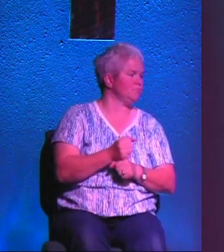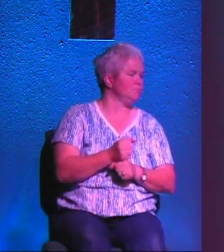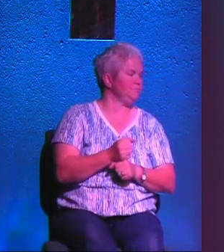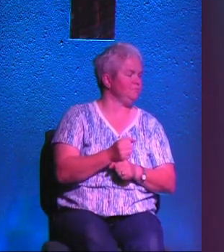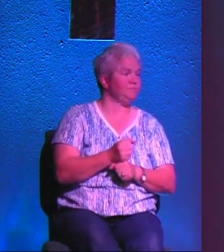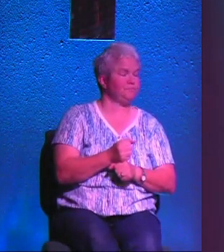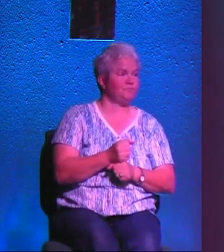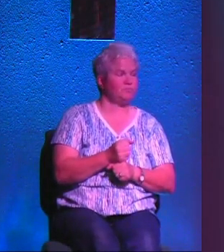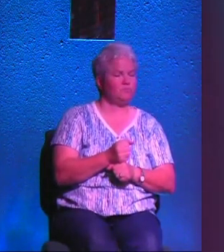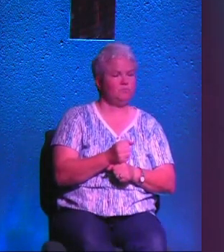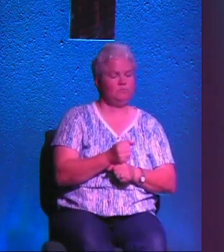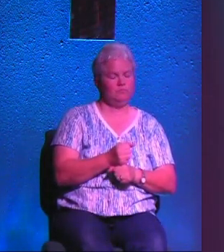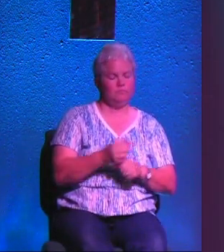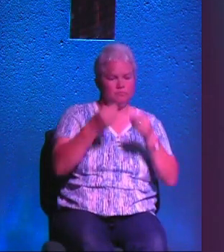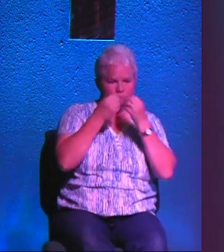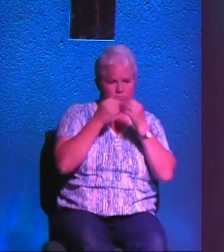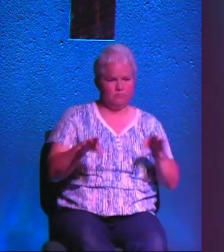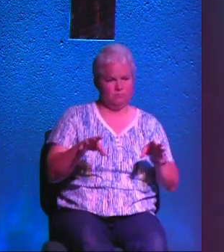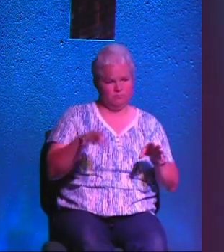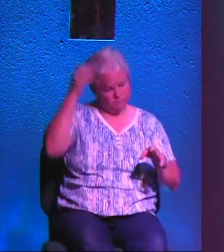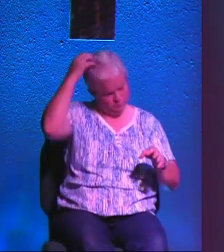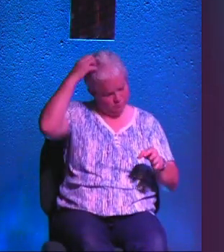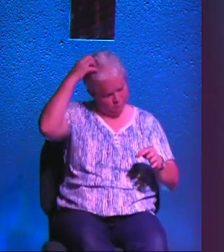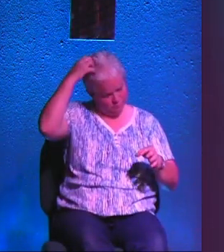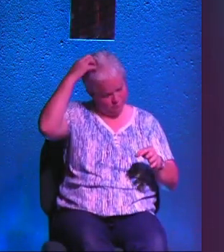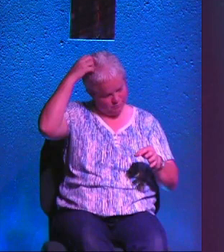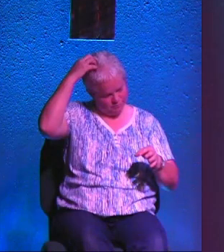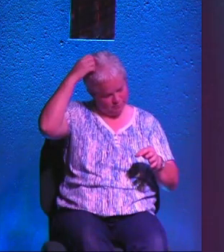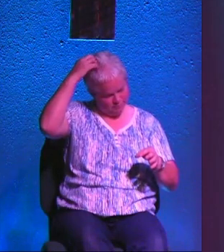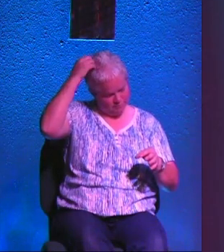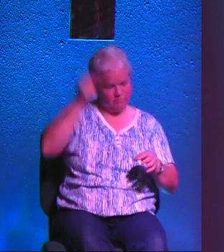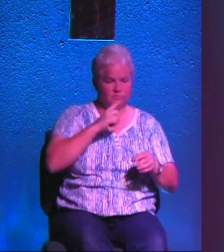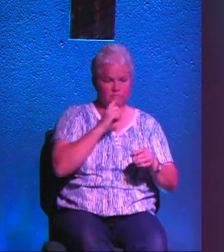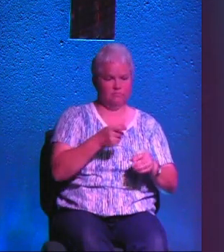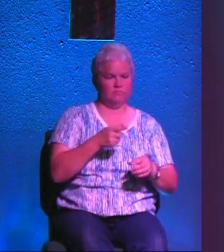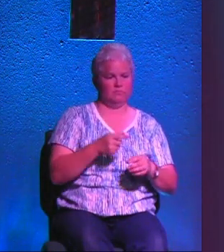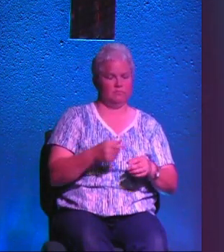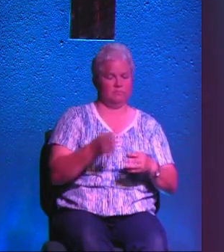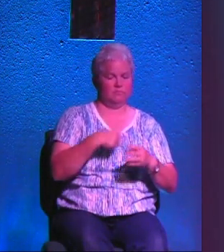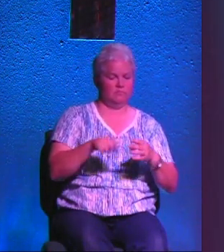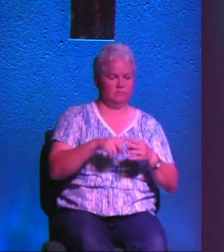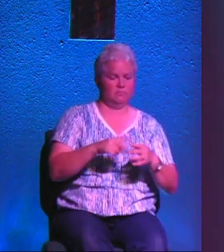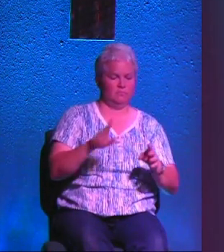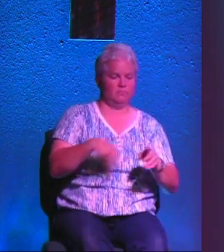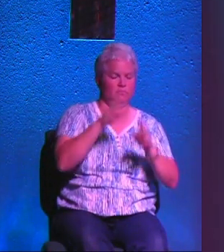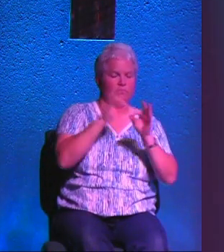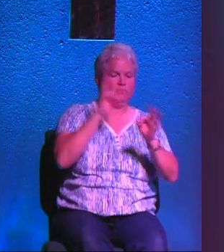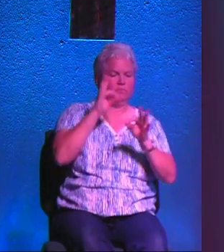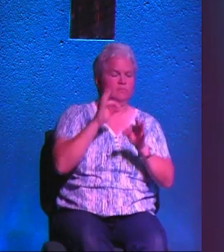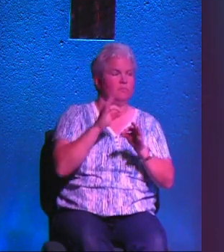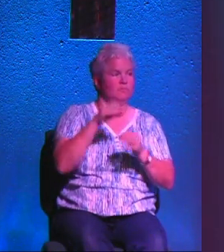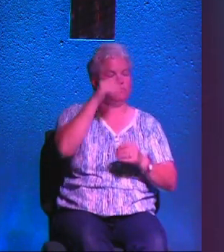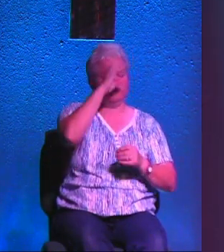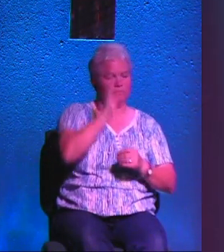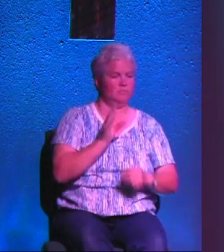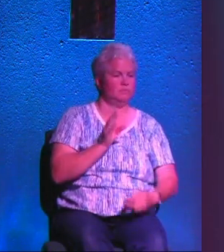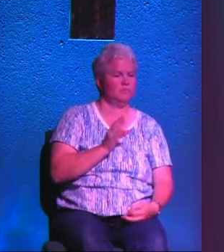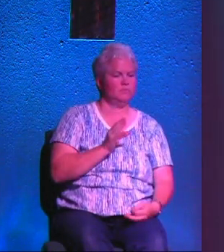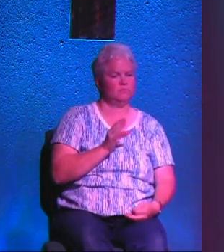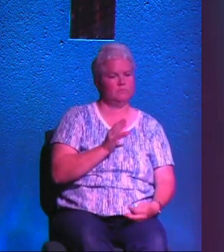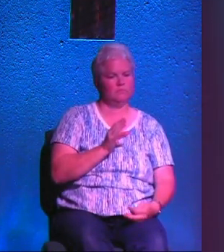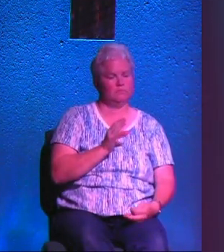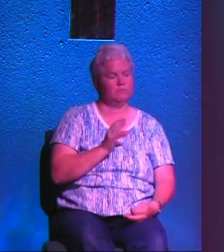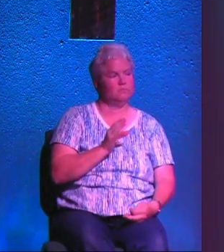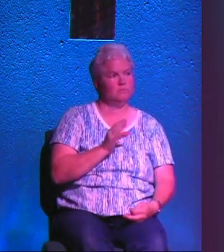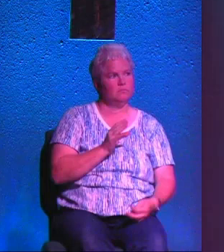us, right? Those are the type of blessings that I'm talking about. And then comes the favor of God, right? There's a favor of